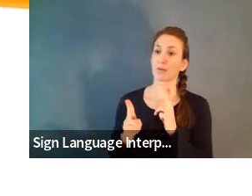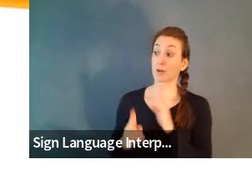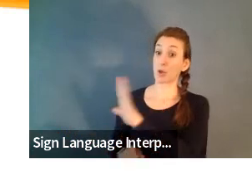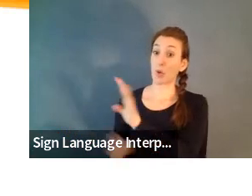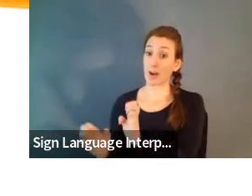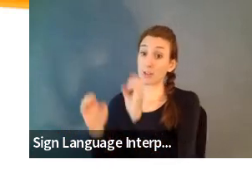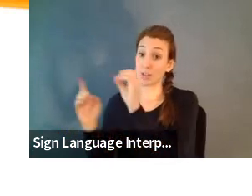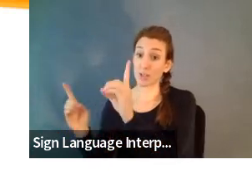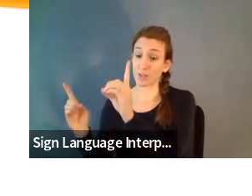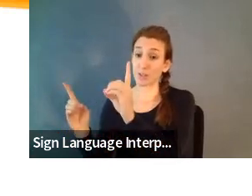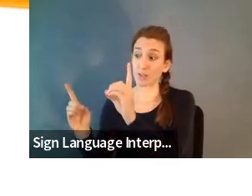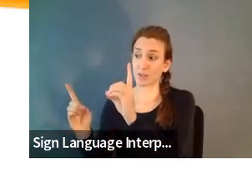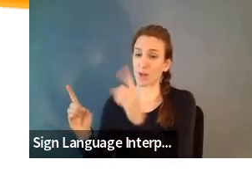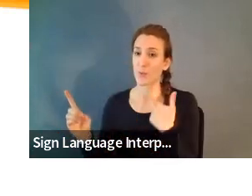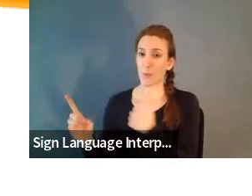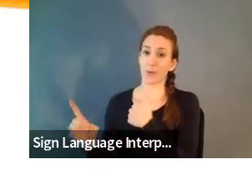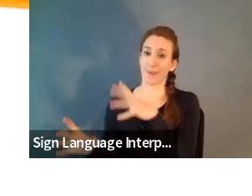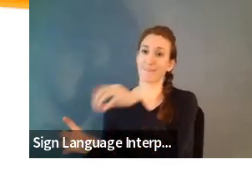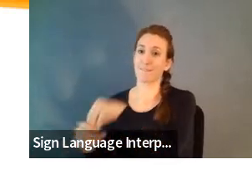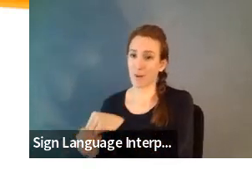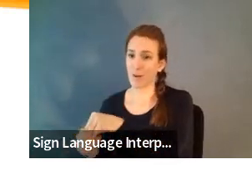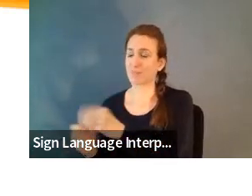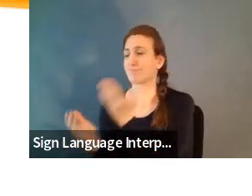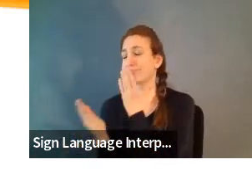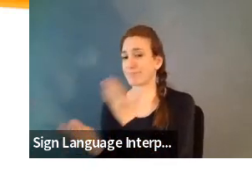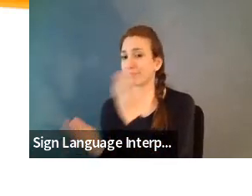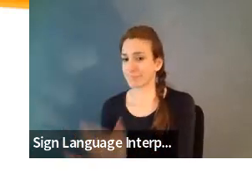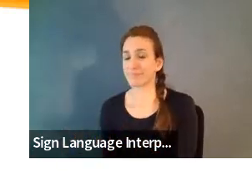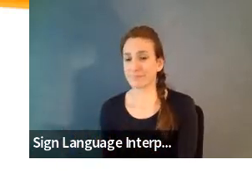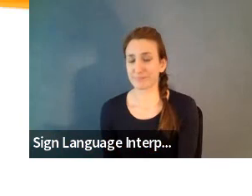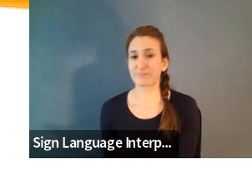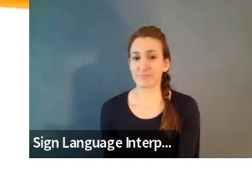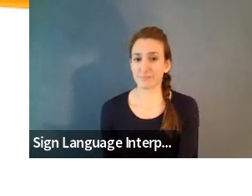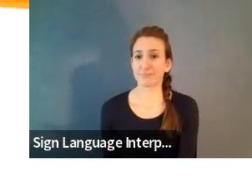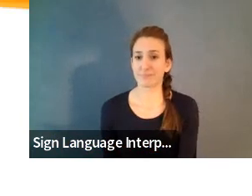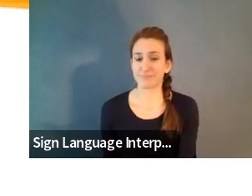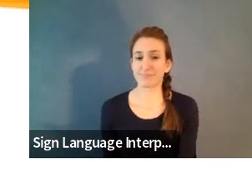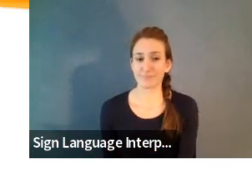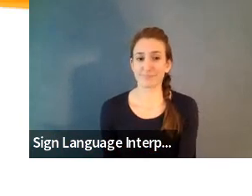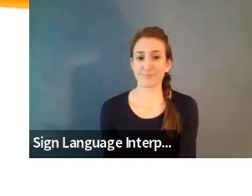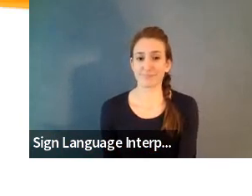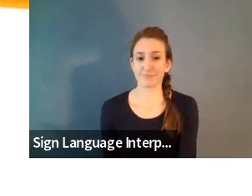educational journey. So thank you so much.